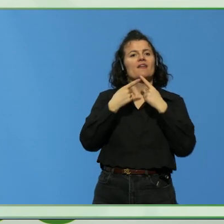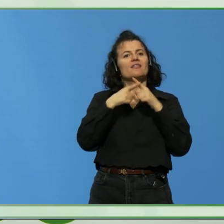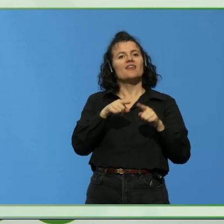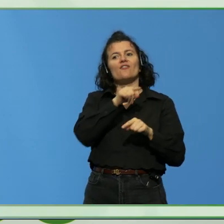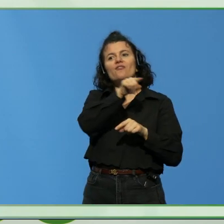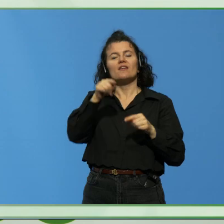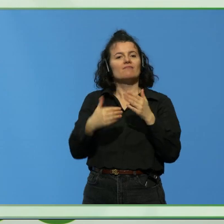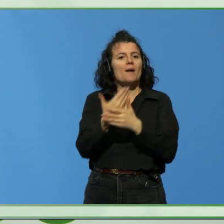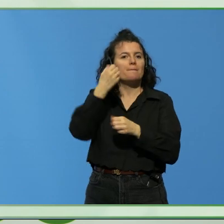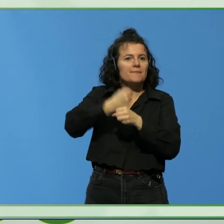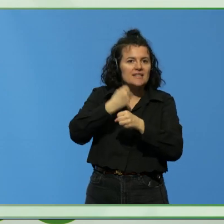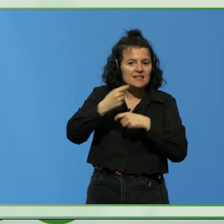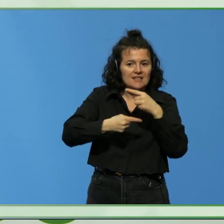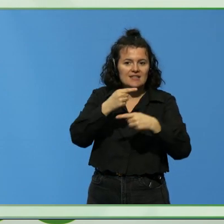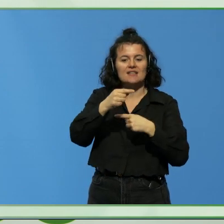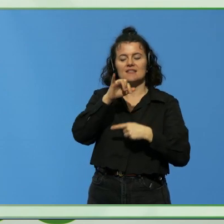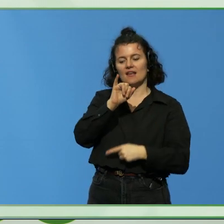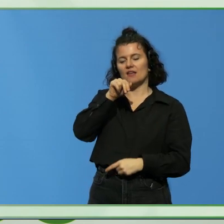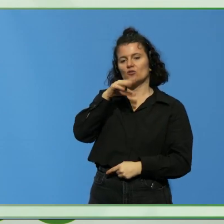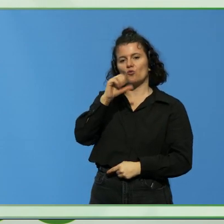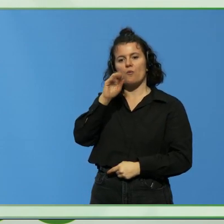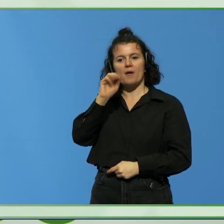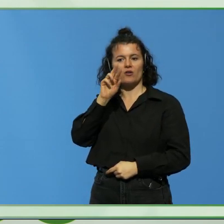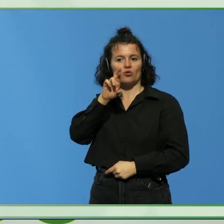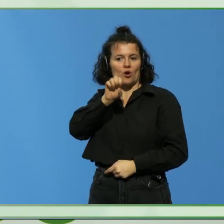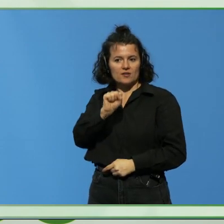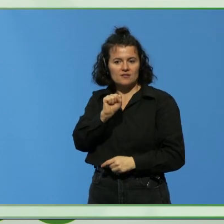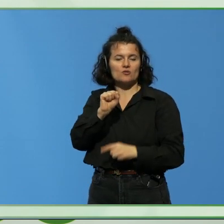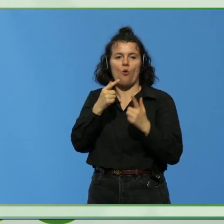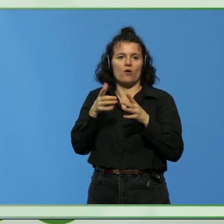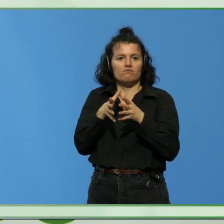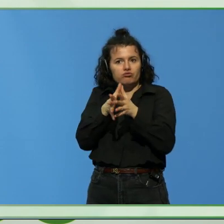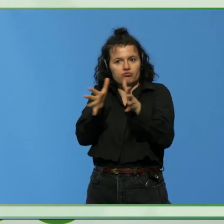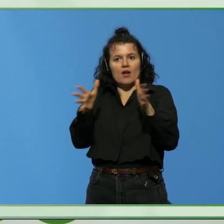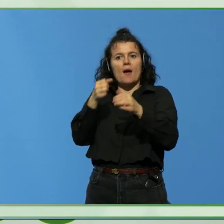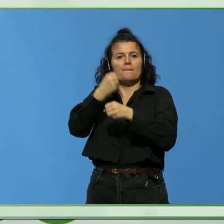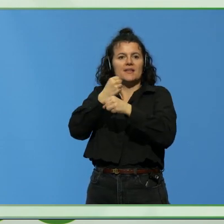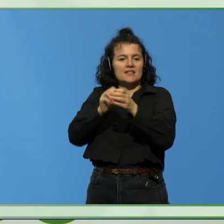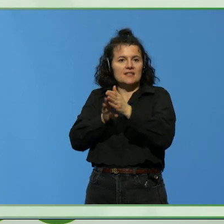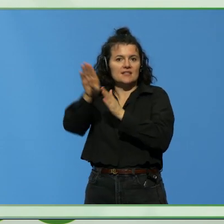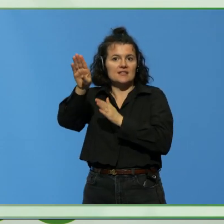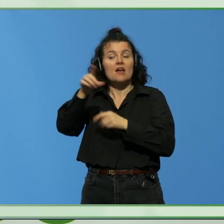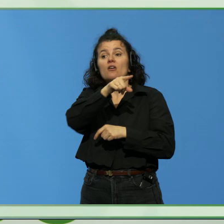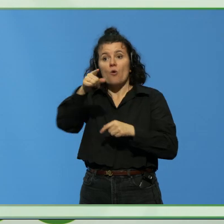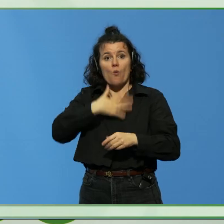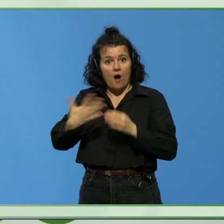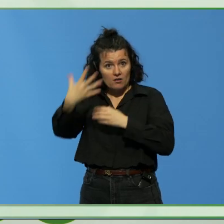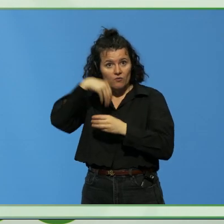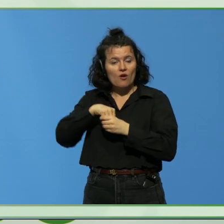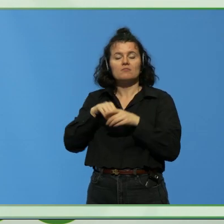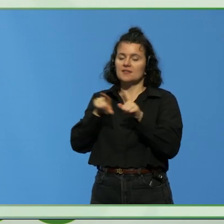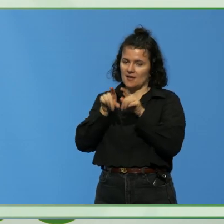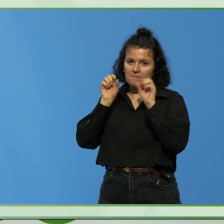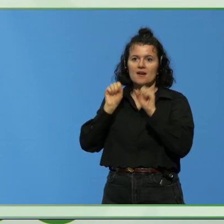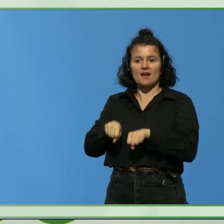they want to also come with us in this mission of supporting entrepreneurs, they can jump and get certified in the methodology. So this helps us also